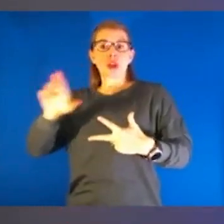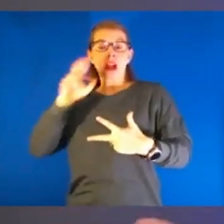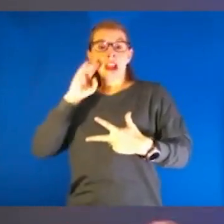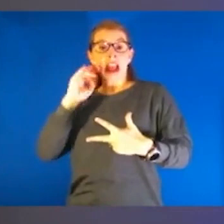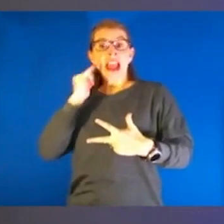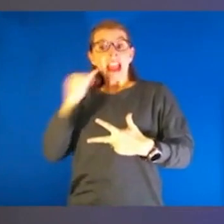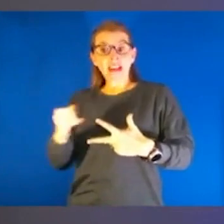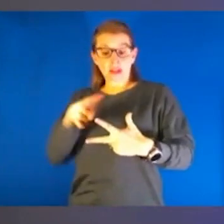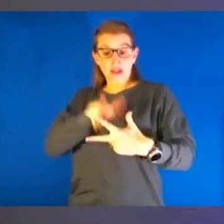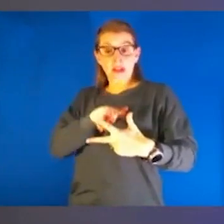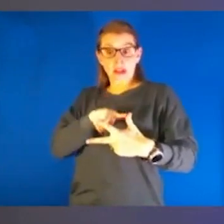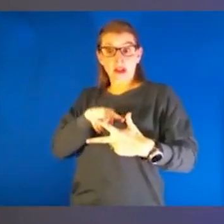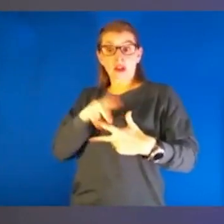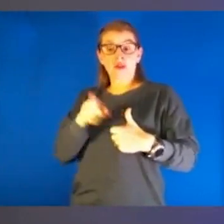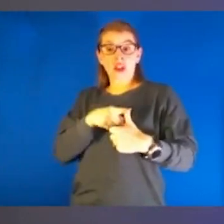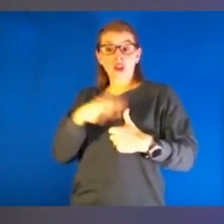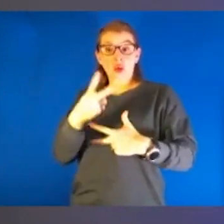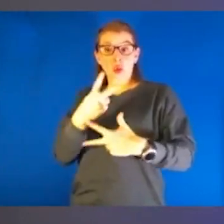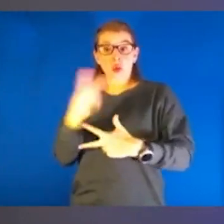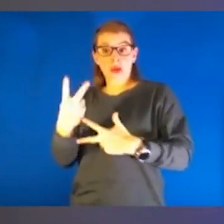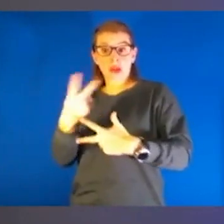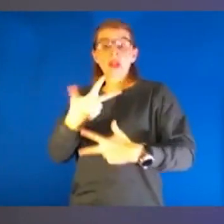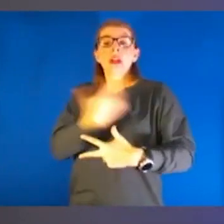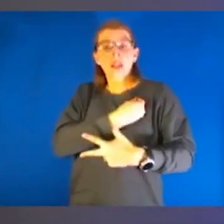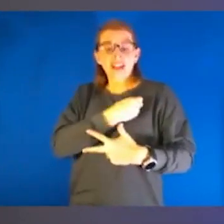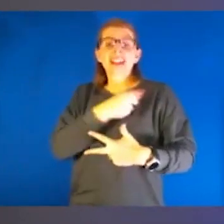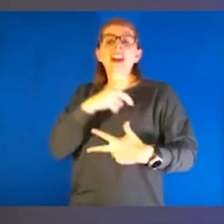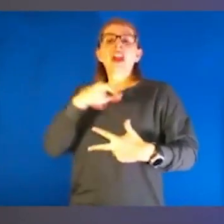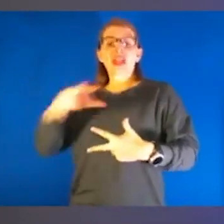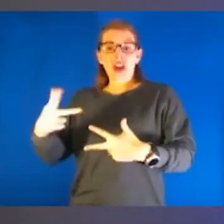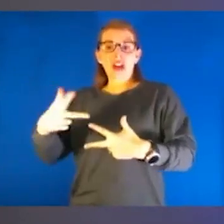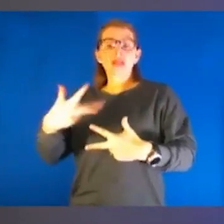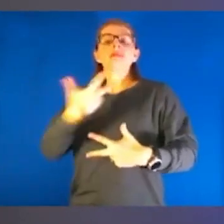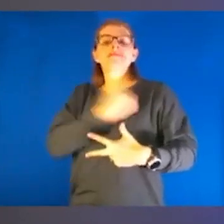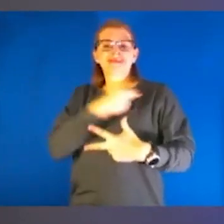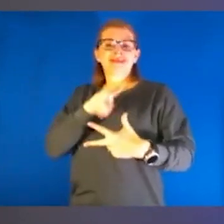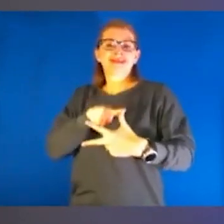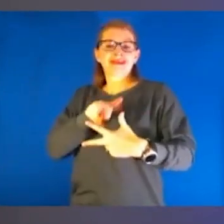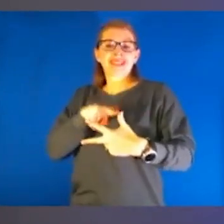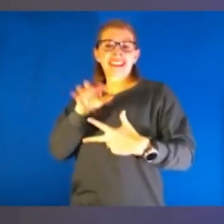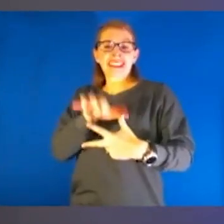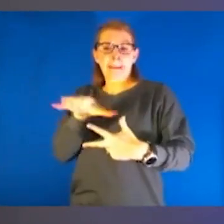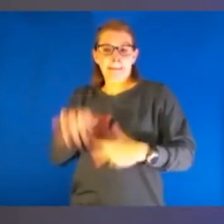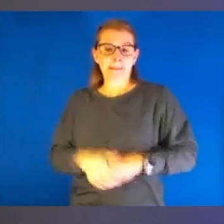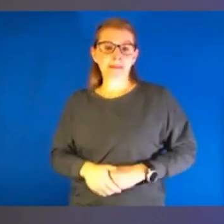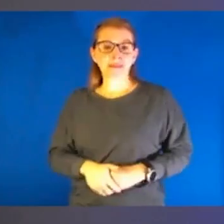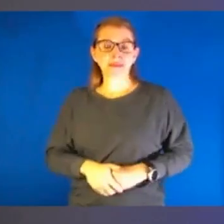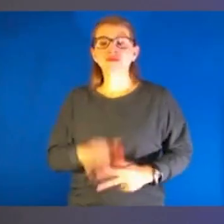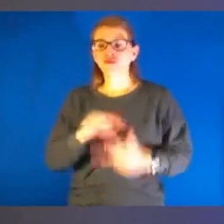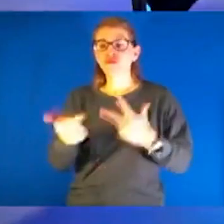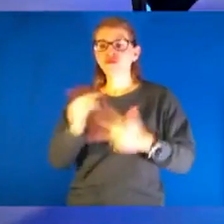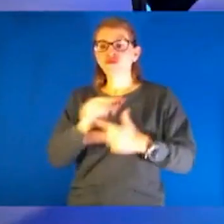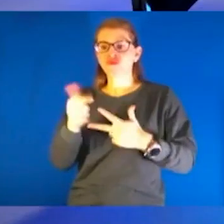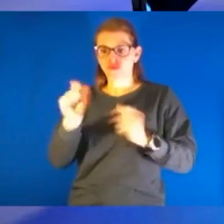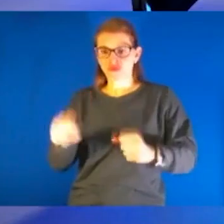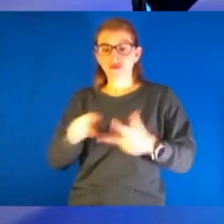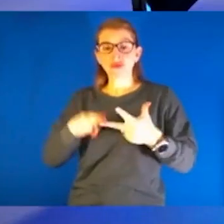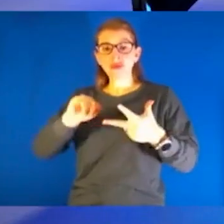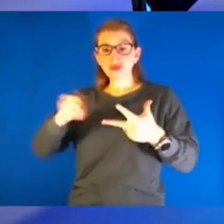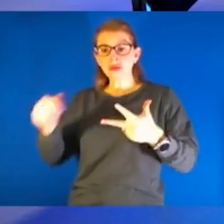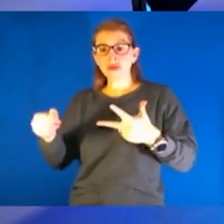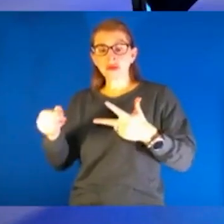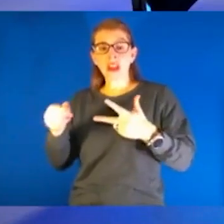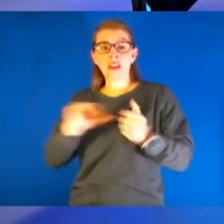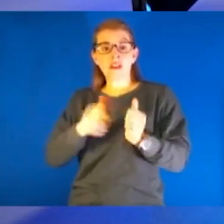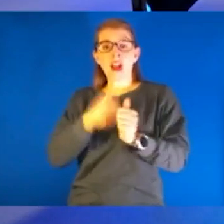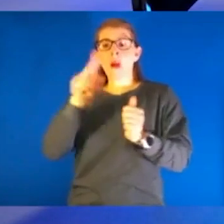Moderna. But we think the mRNA vaccines are interchangeable. But that seems to be the best evidence. So J&J followed up with one of the two